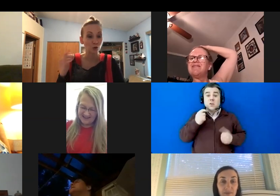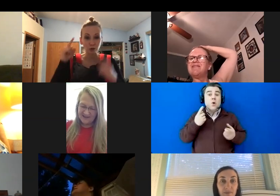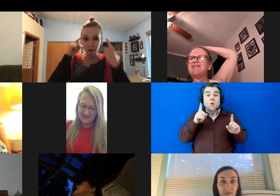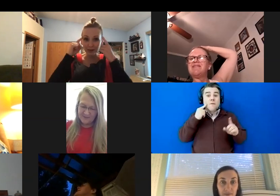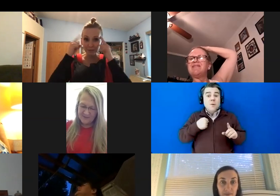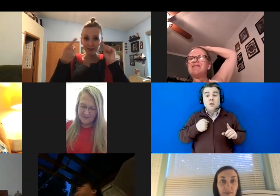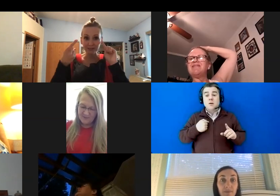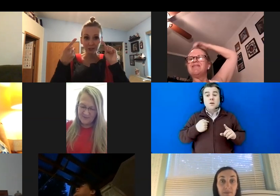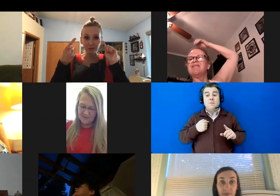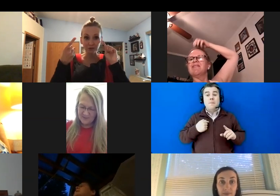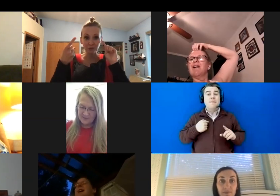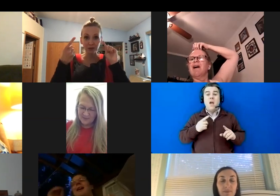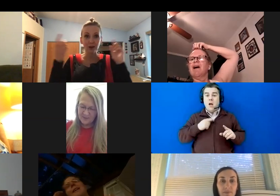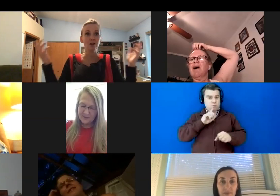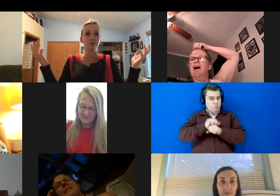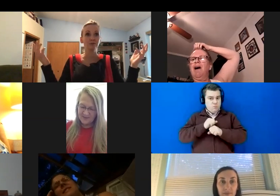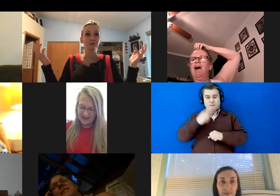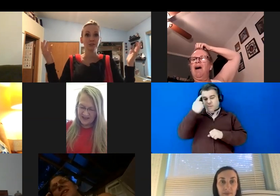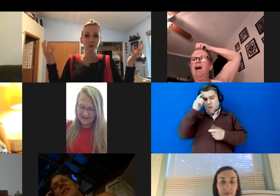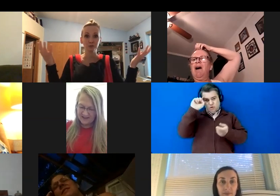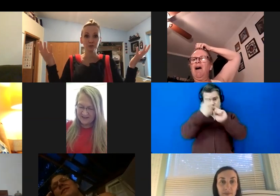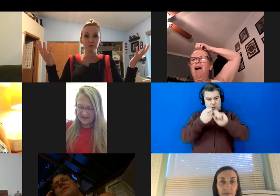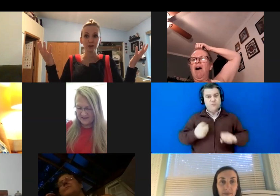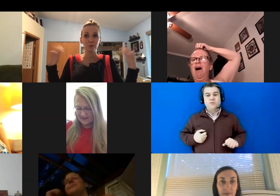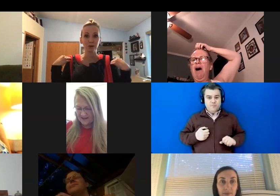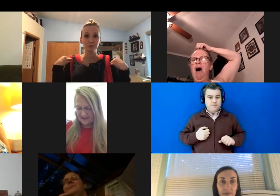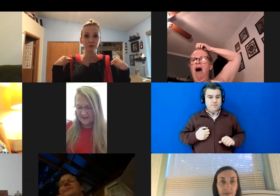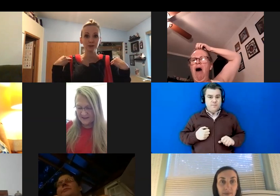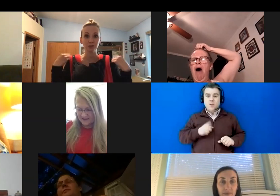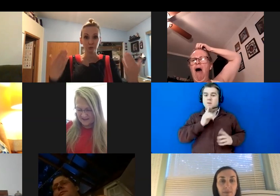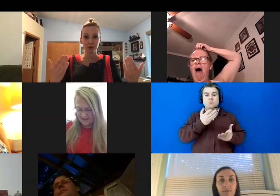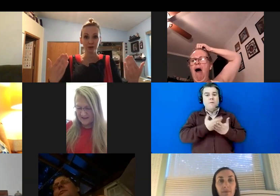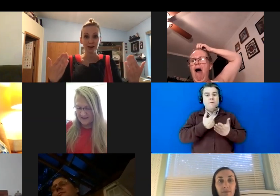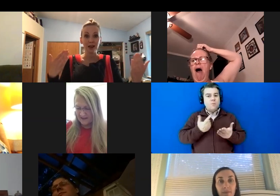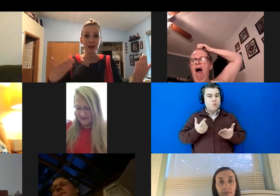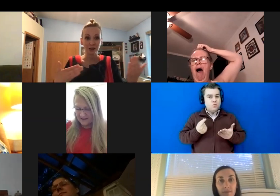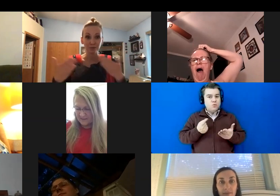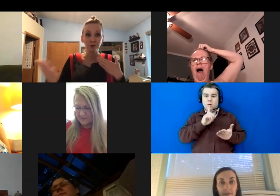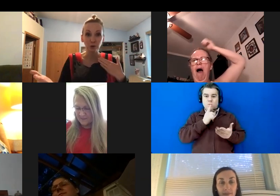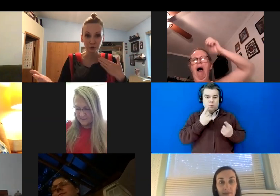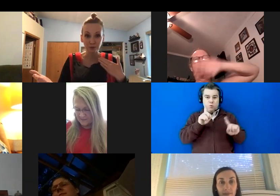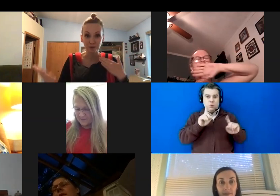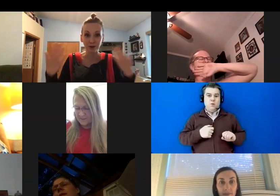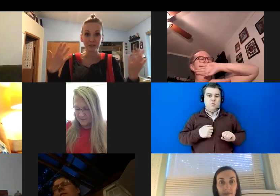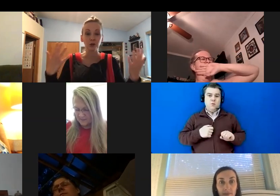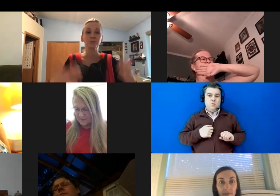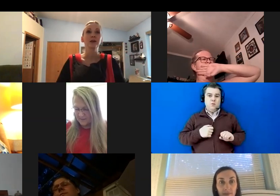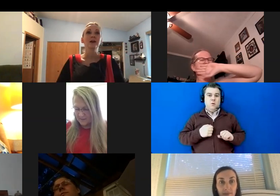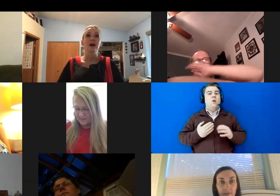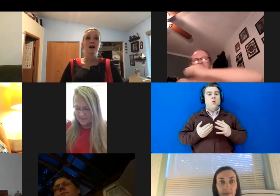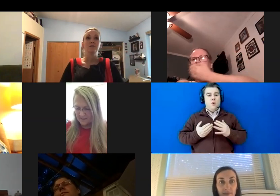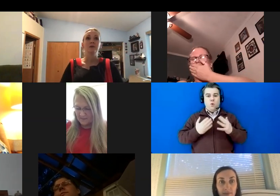I totally had a mindset shift and was like, oh, this is proof that what I'm doing is working and going through my body.